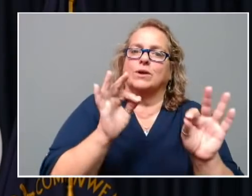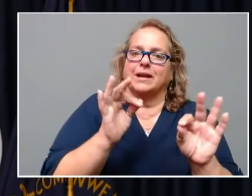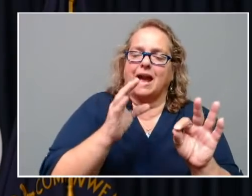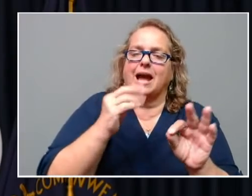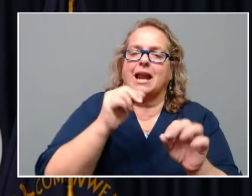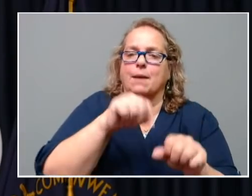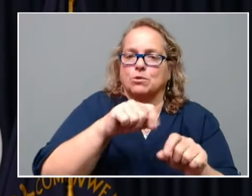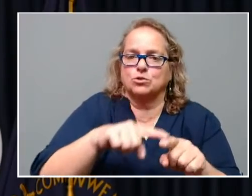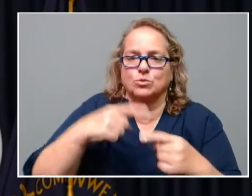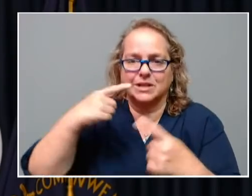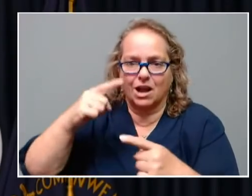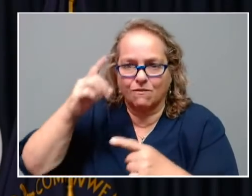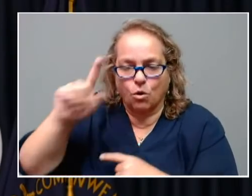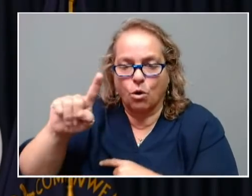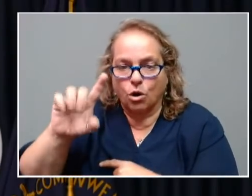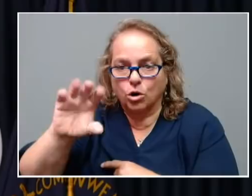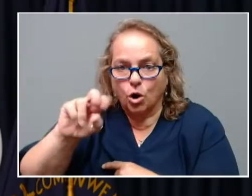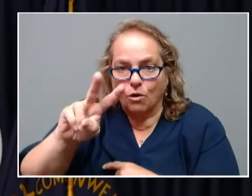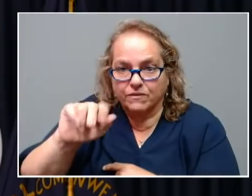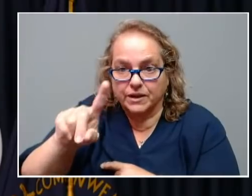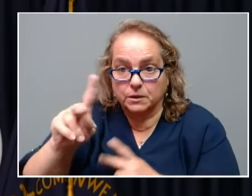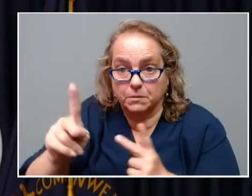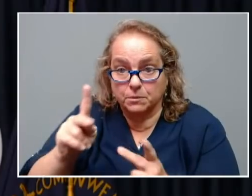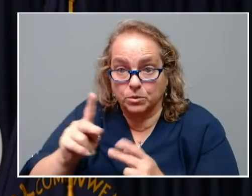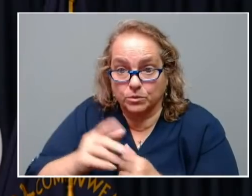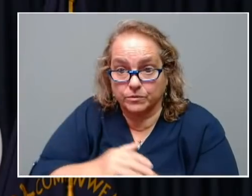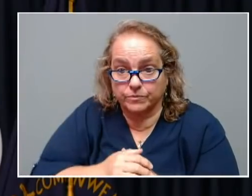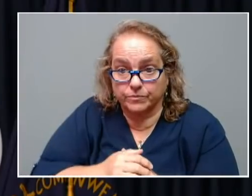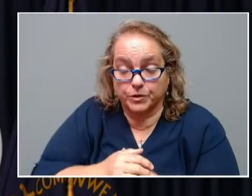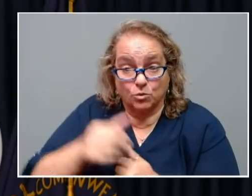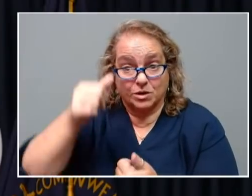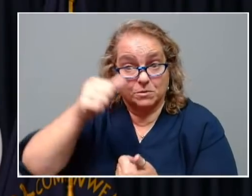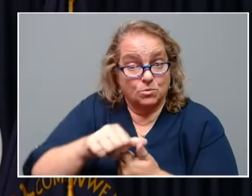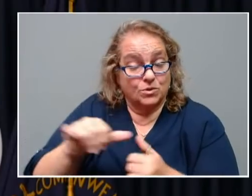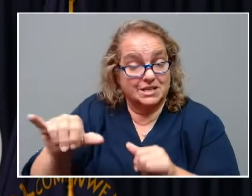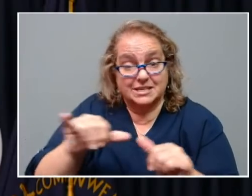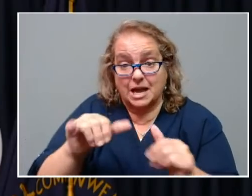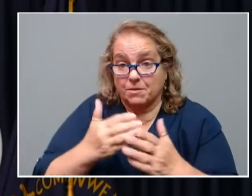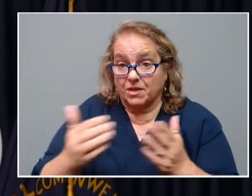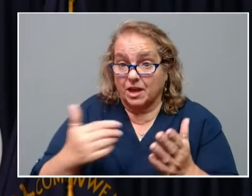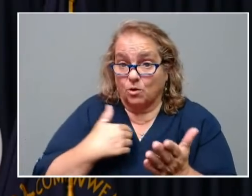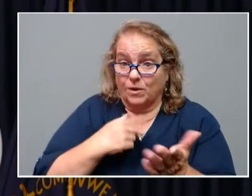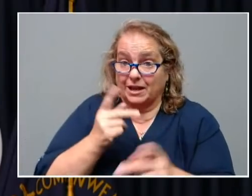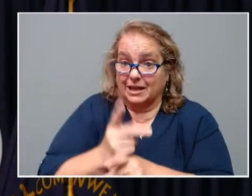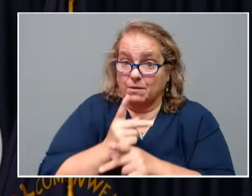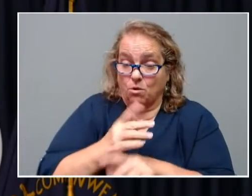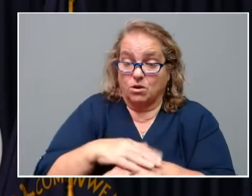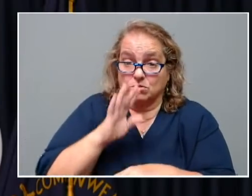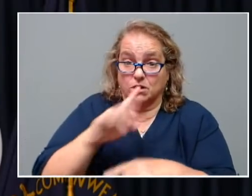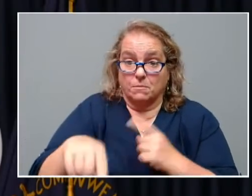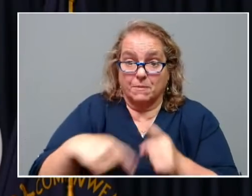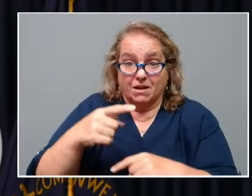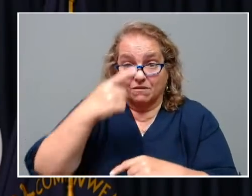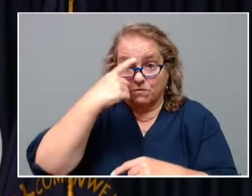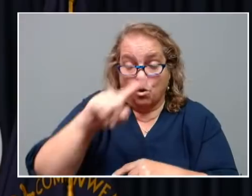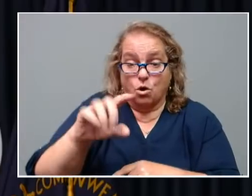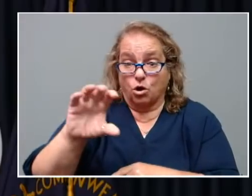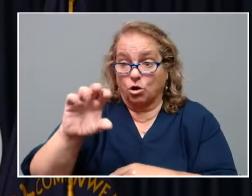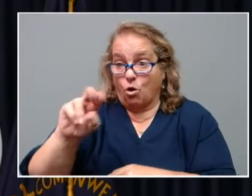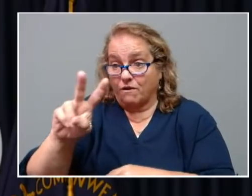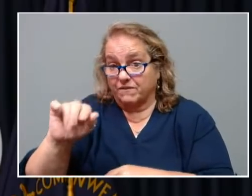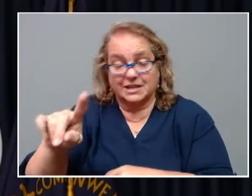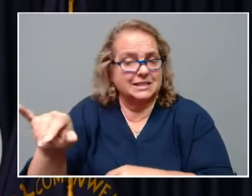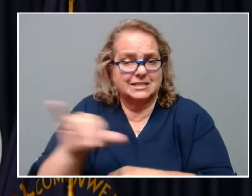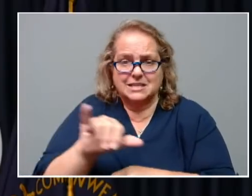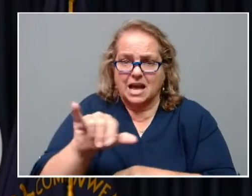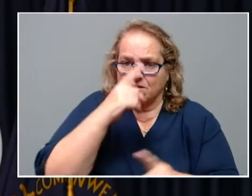other patients as well. Now, remember, the same things that we keep telling you to do for COVID work for influenza. In fact, they work even better for influenza.